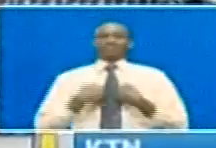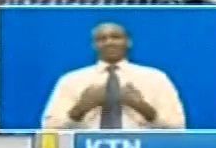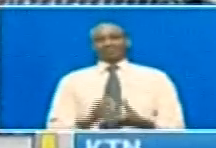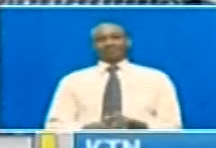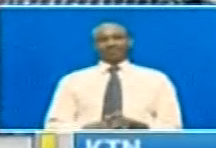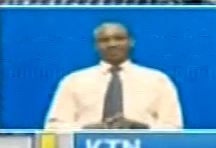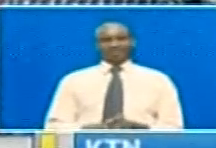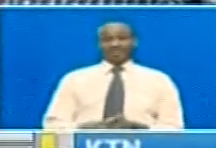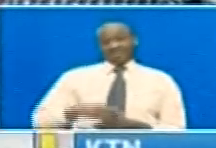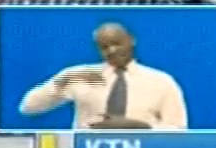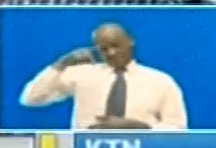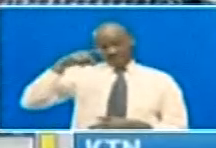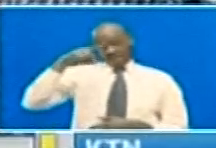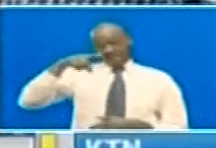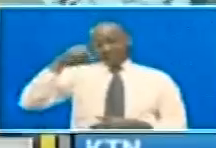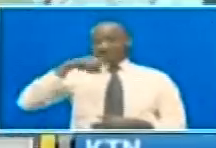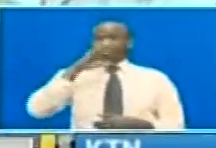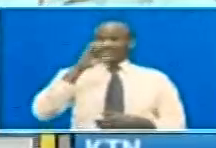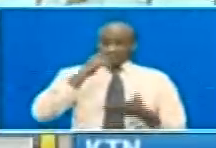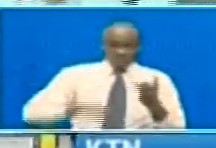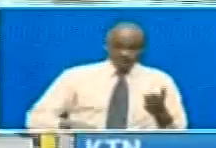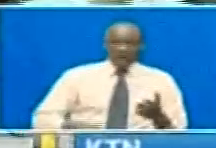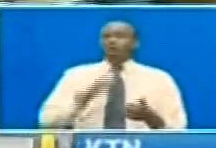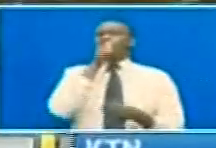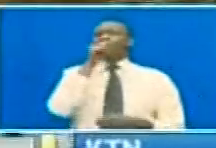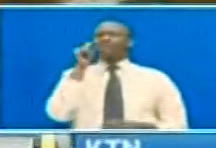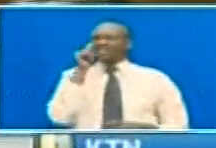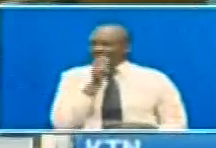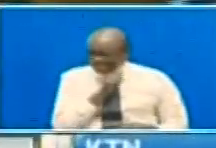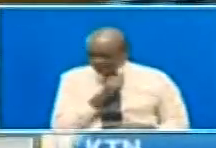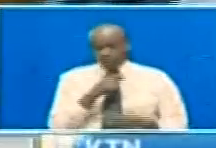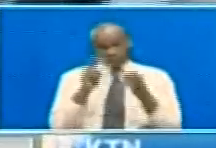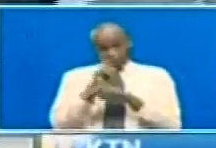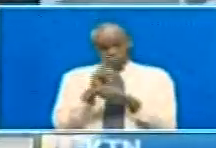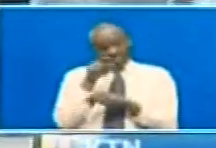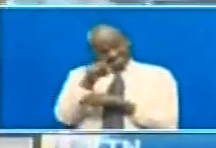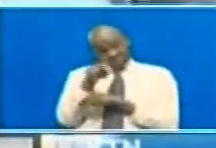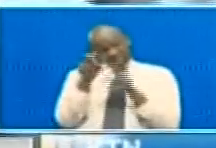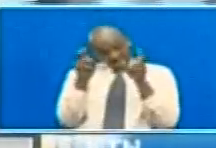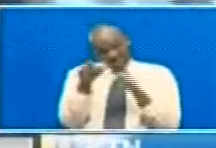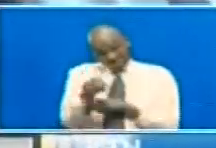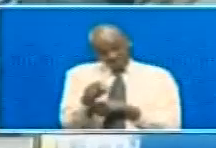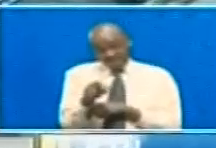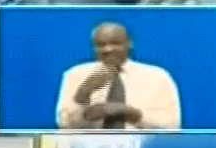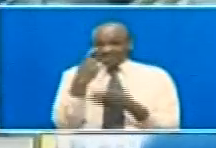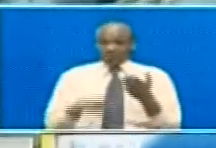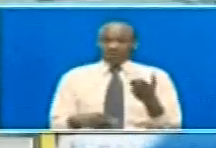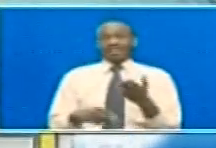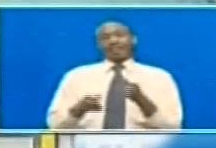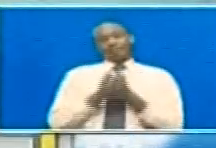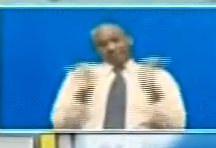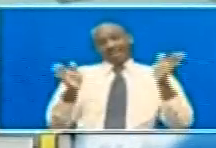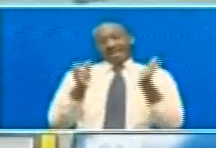The PN says the issue of confidential expenditure had been put to rest as he had satisfactorily responded to the Public Accounts